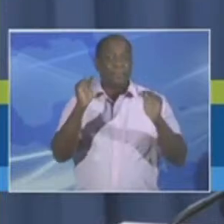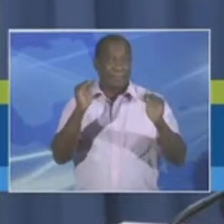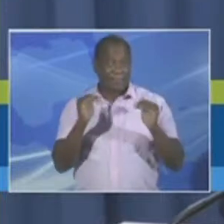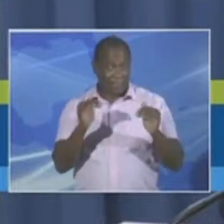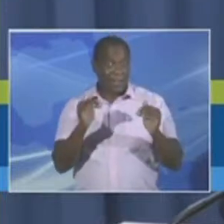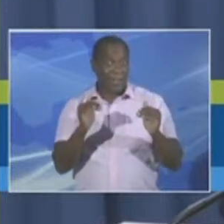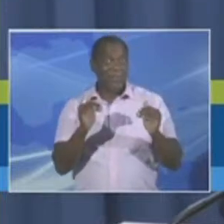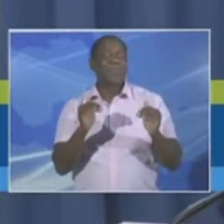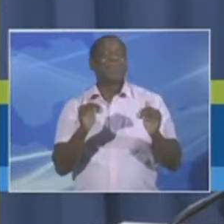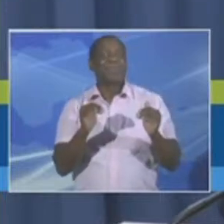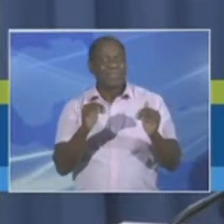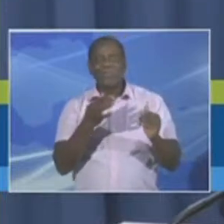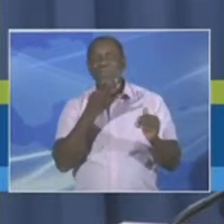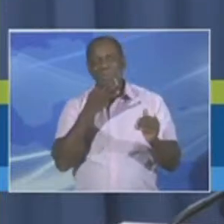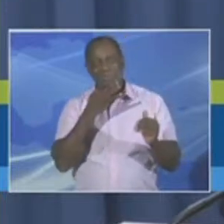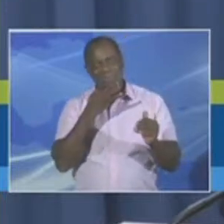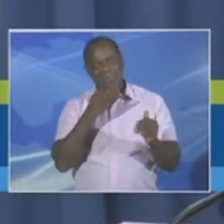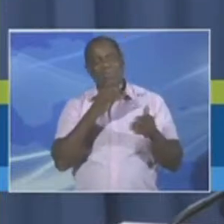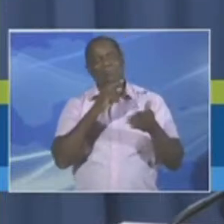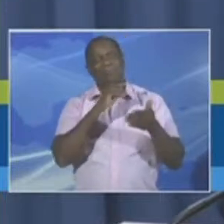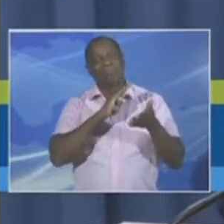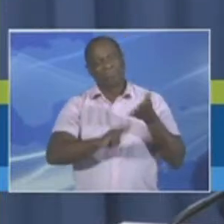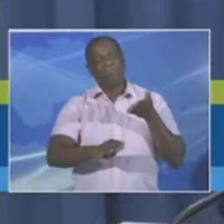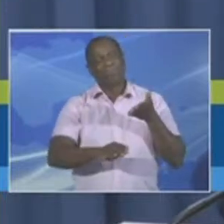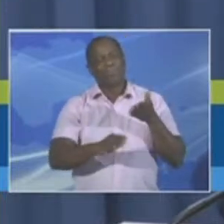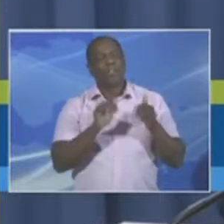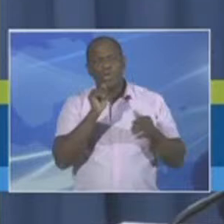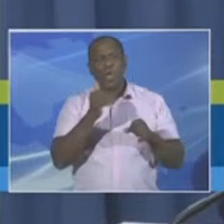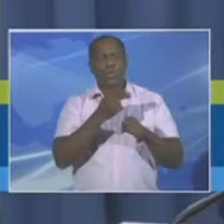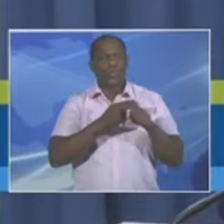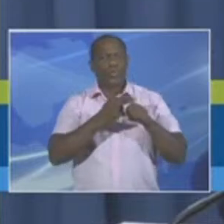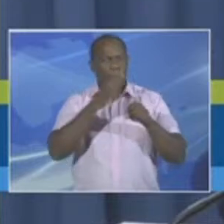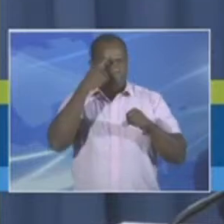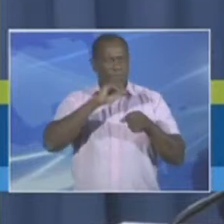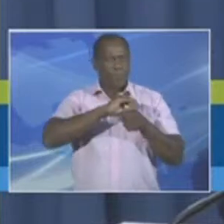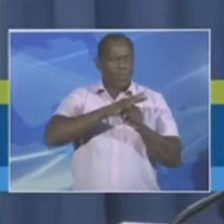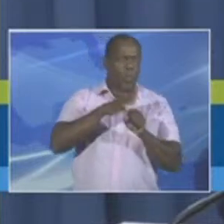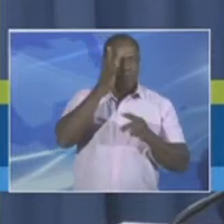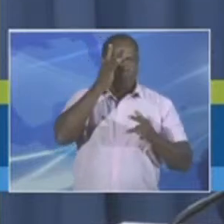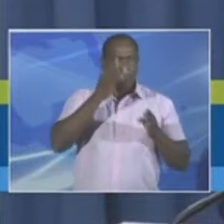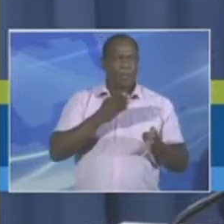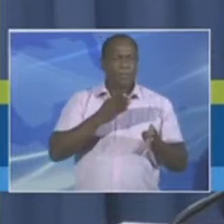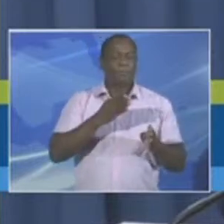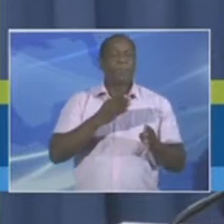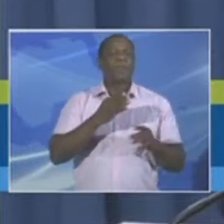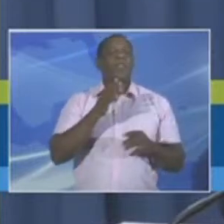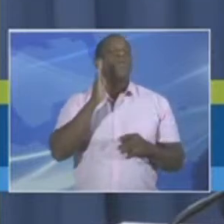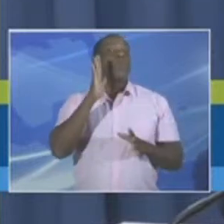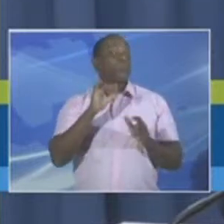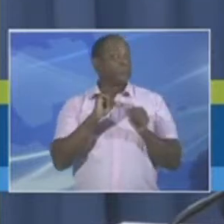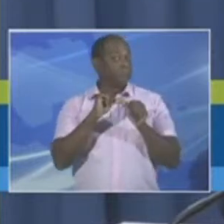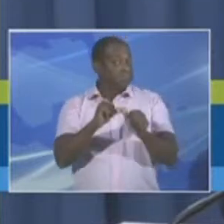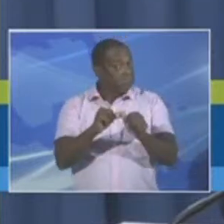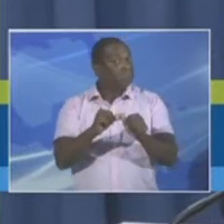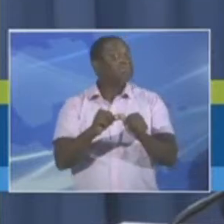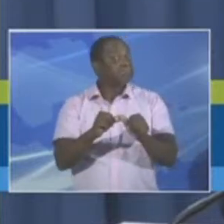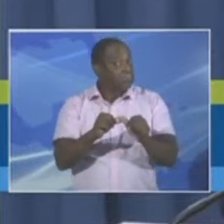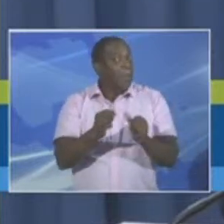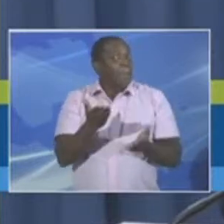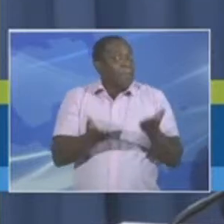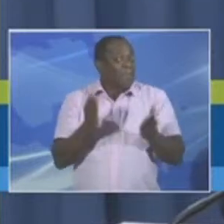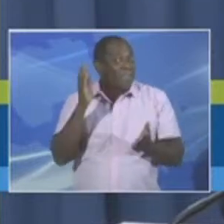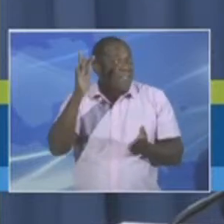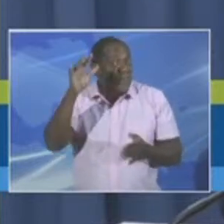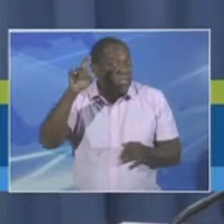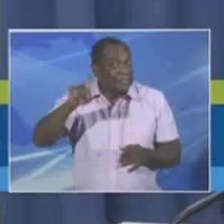way out. We will maintain for the time being as a national step-down facility in case we need it,